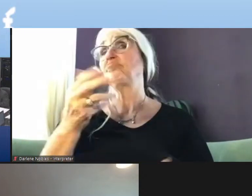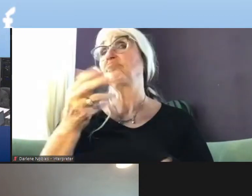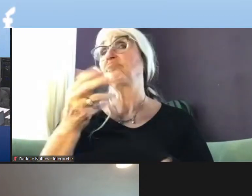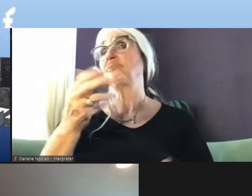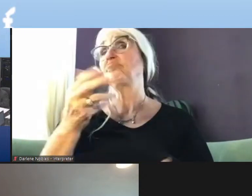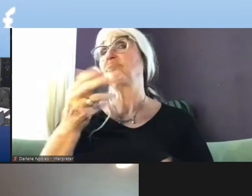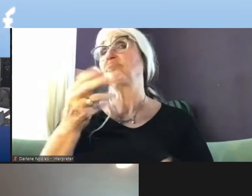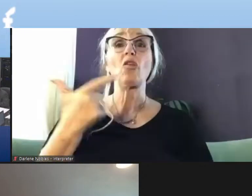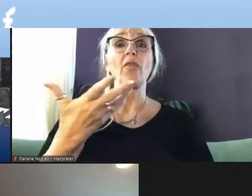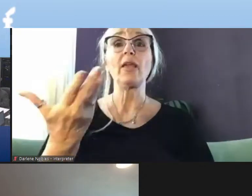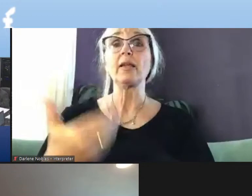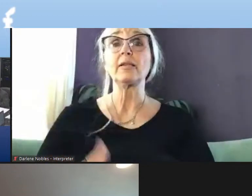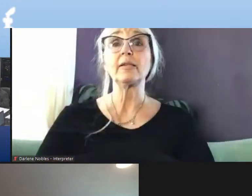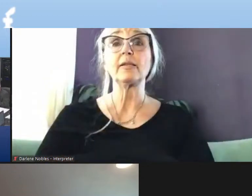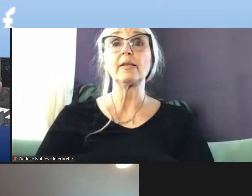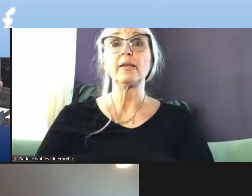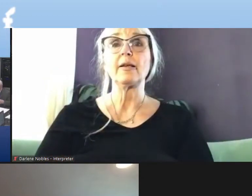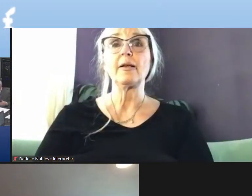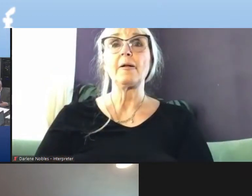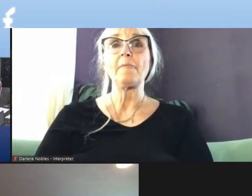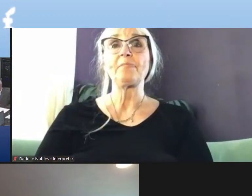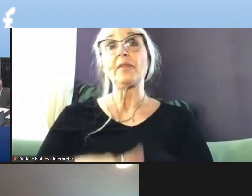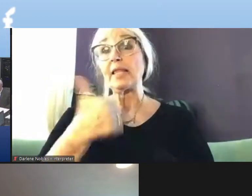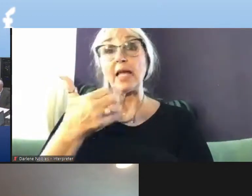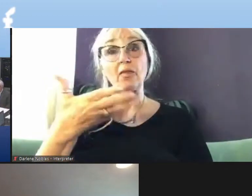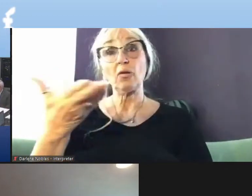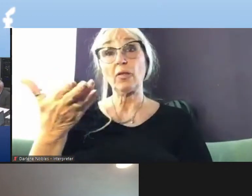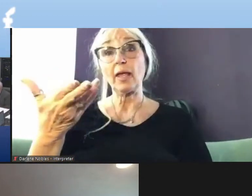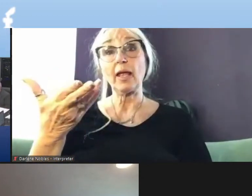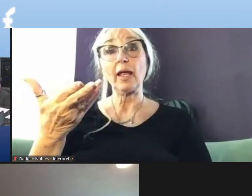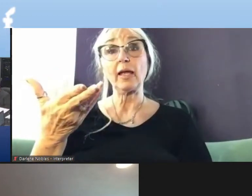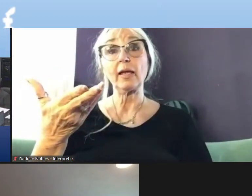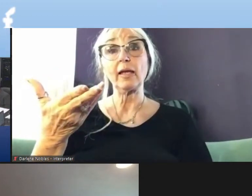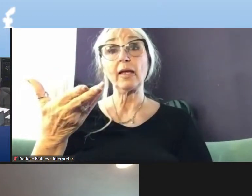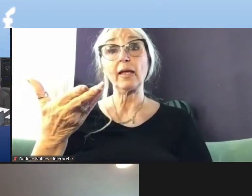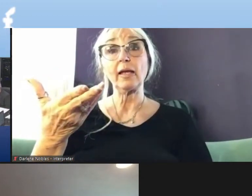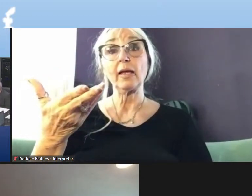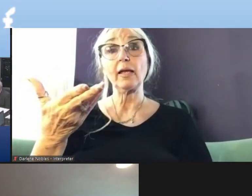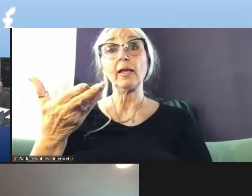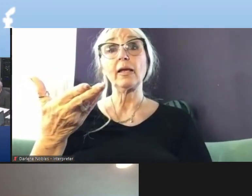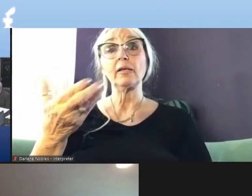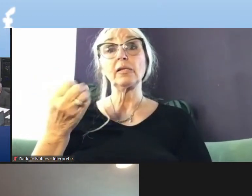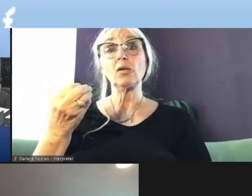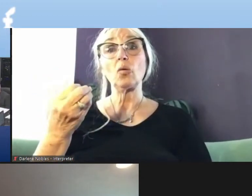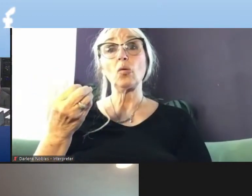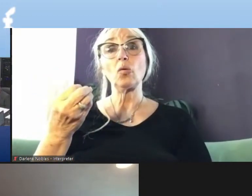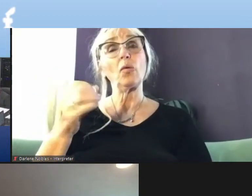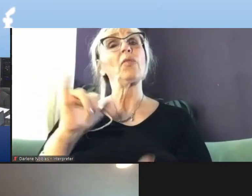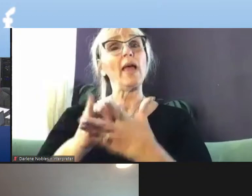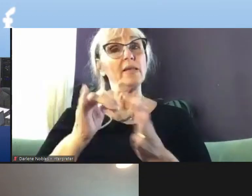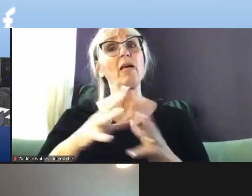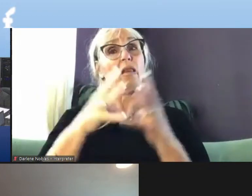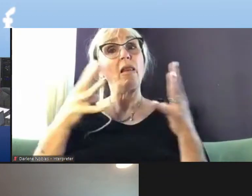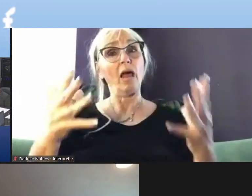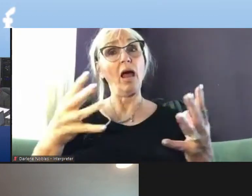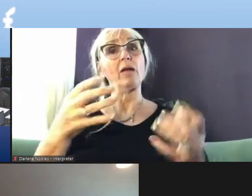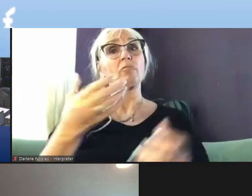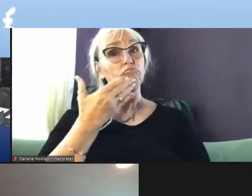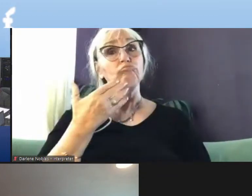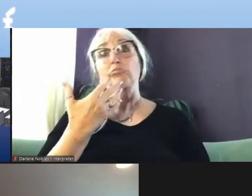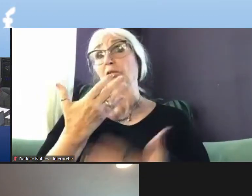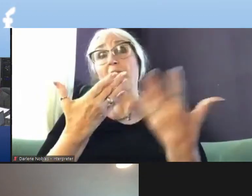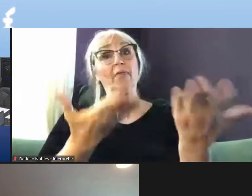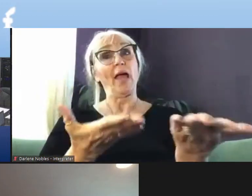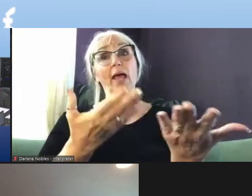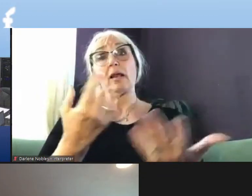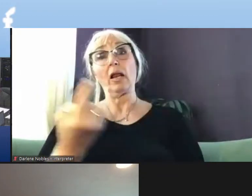The other thing is so that's a significant amount there for all those